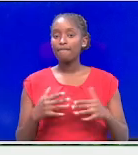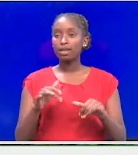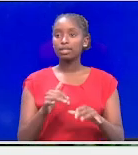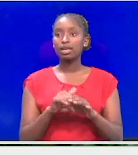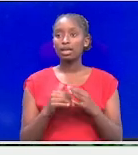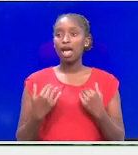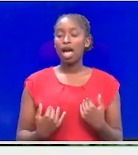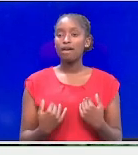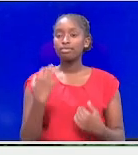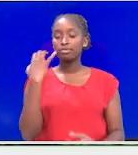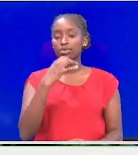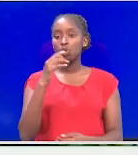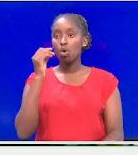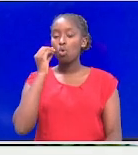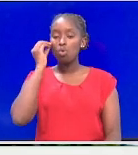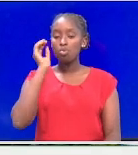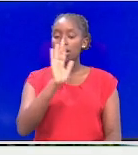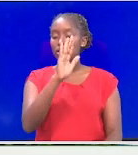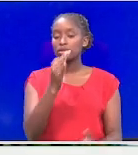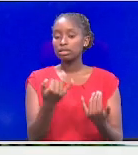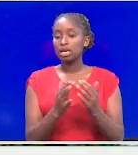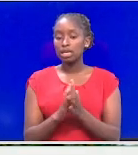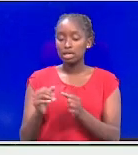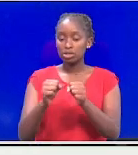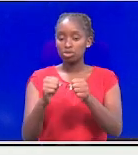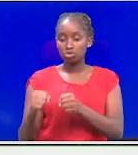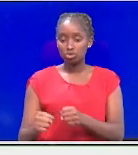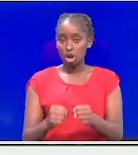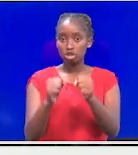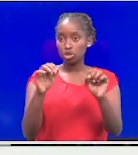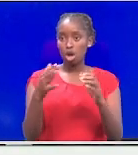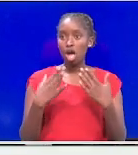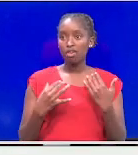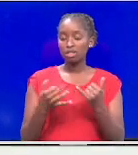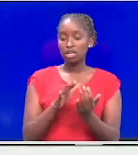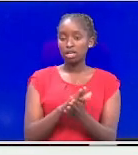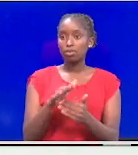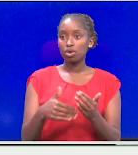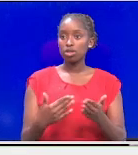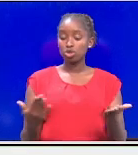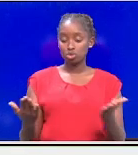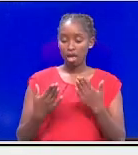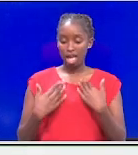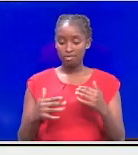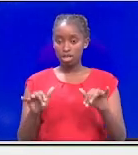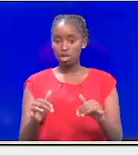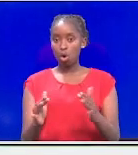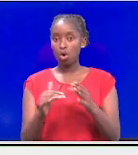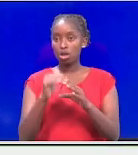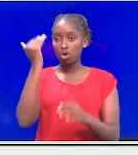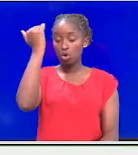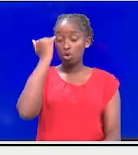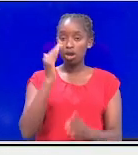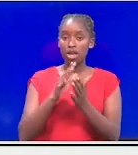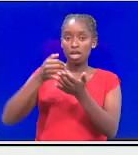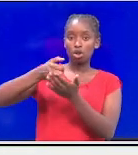to strategize on forming an indomitable defense for Gachagua, where evidence that may be availed in court and Parliament will include